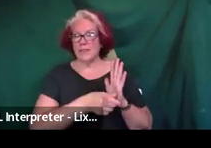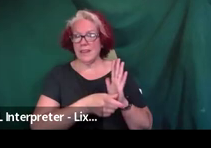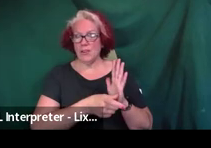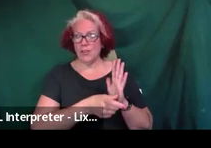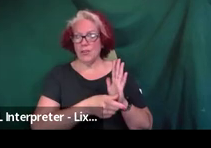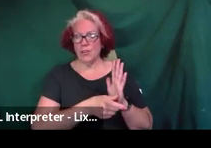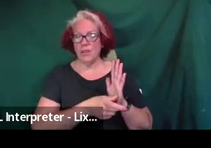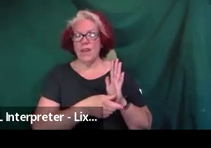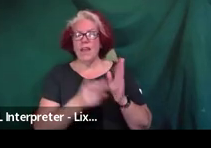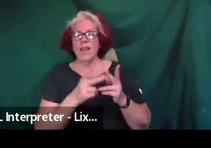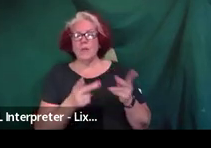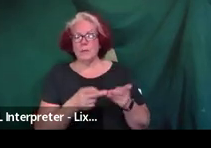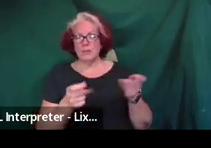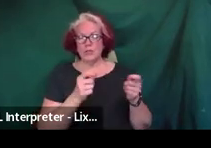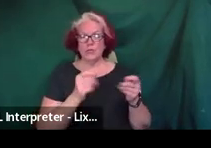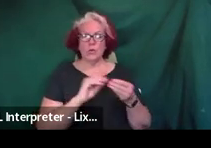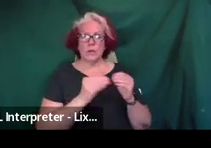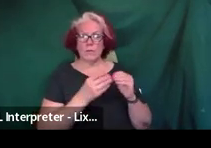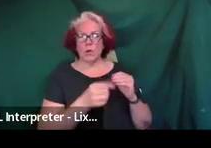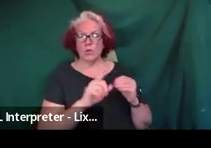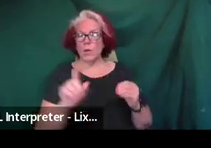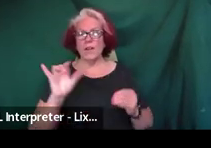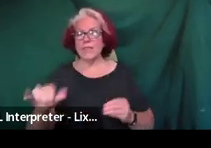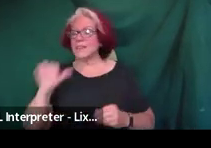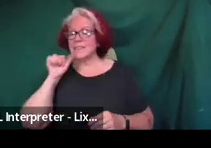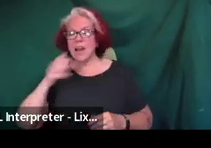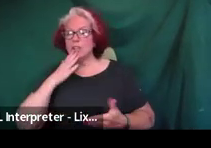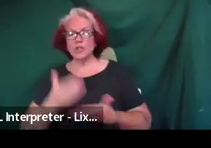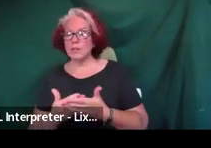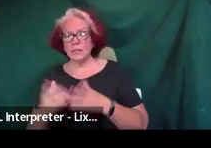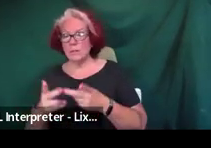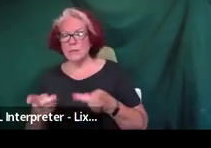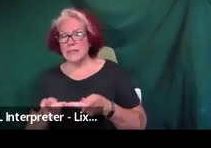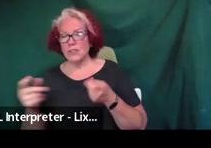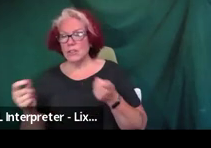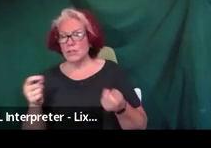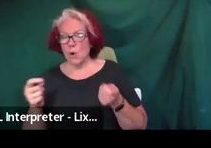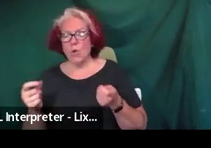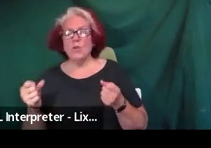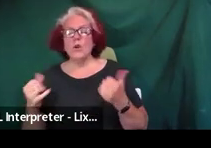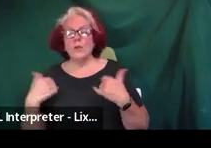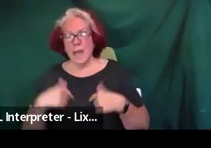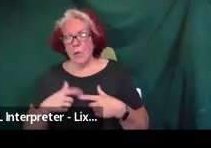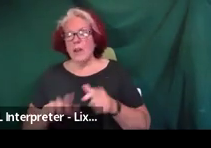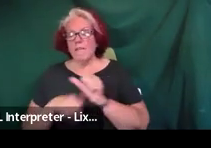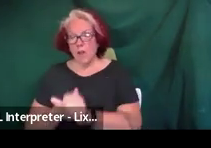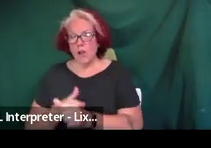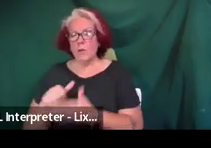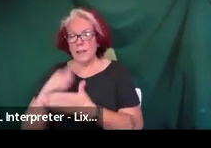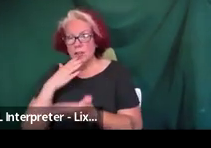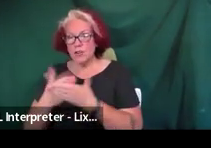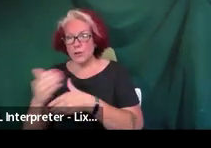the position controls number is going. That's not good position control. So now we're following good position control, but it is